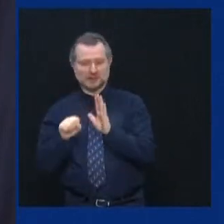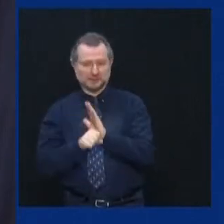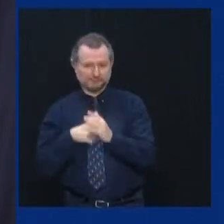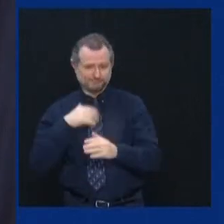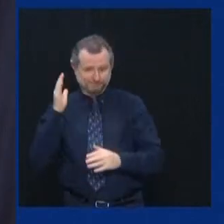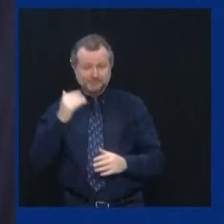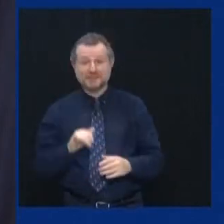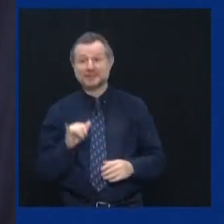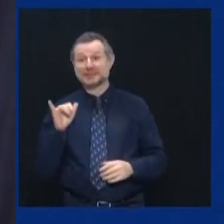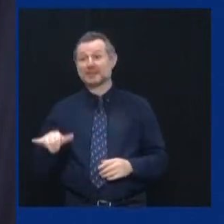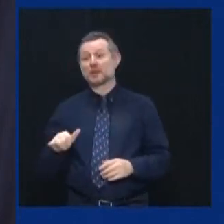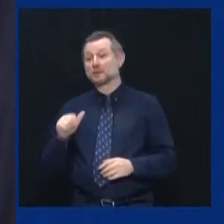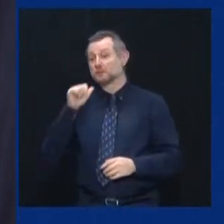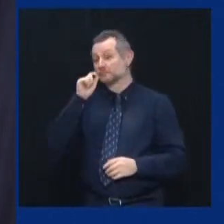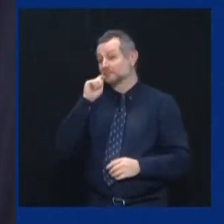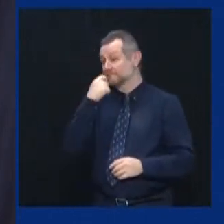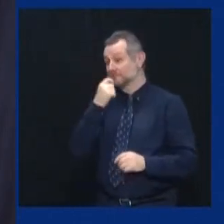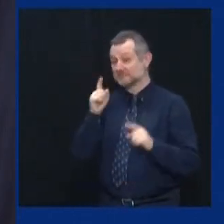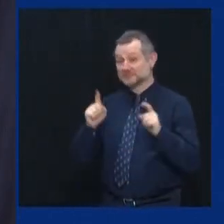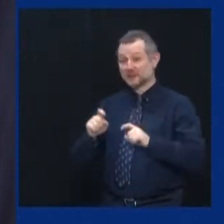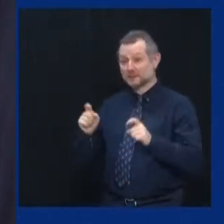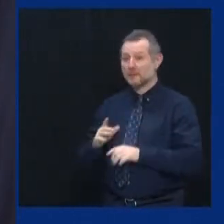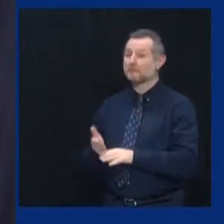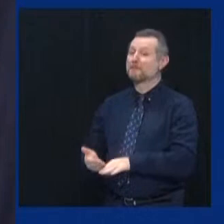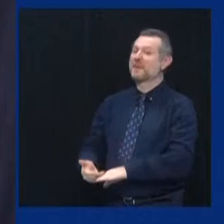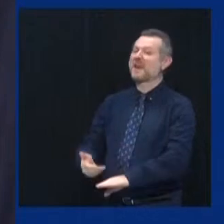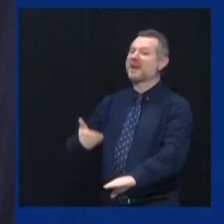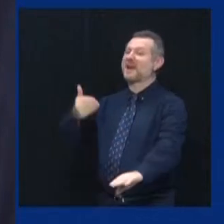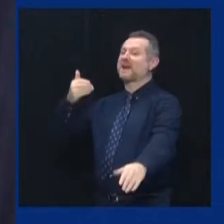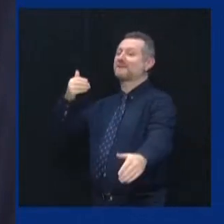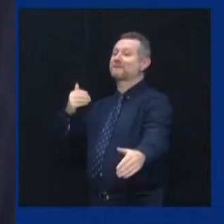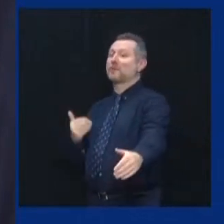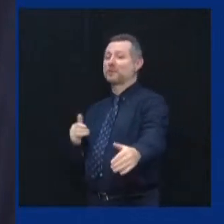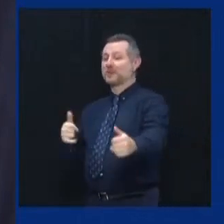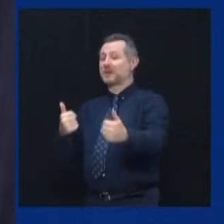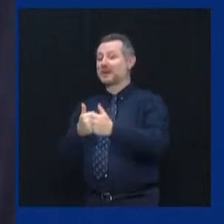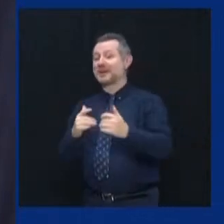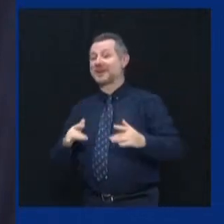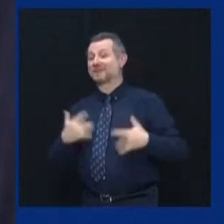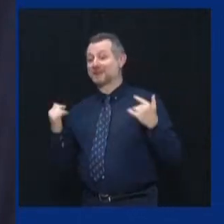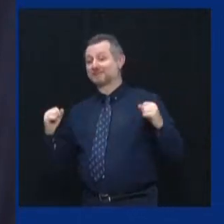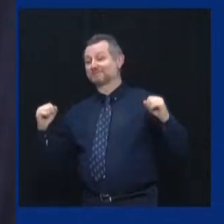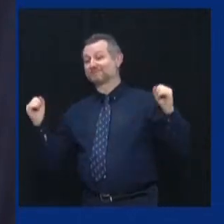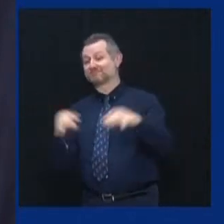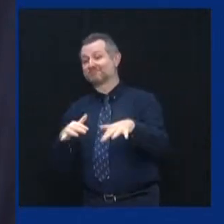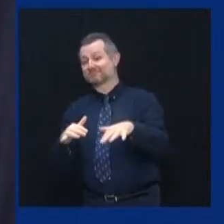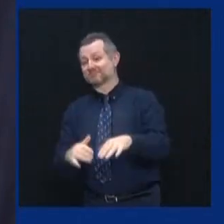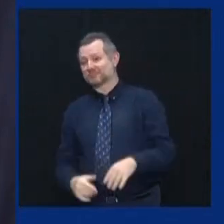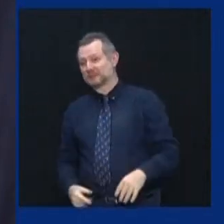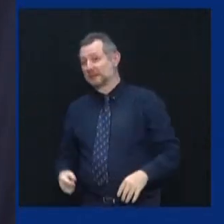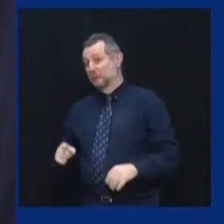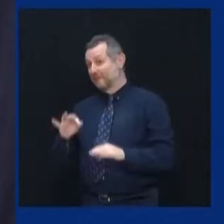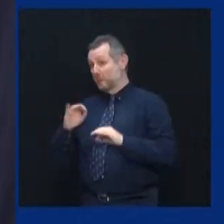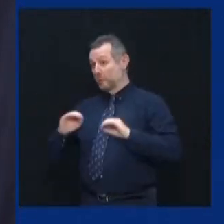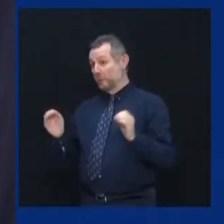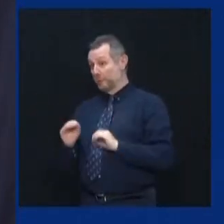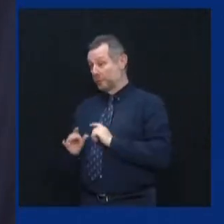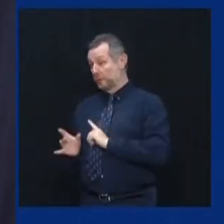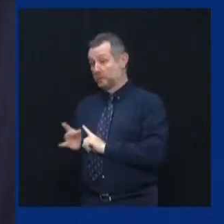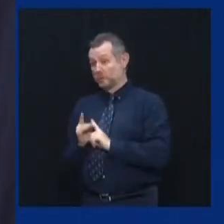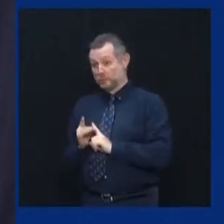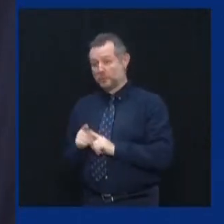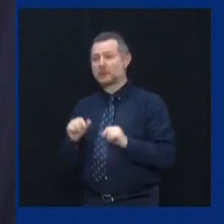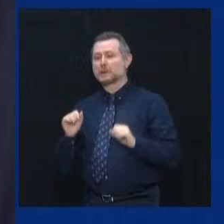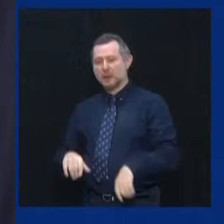testing people before an activity, if you test negative, then you can